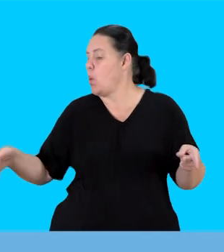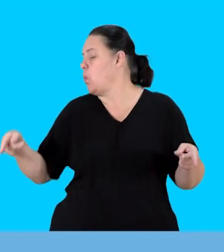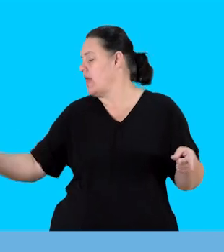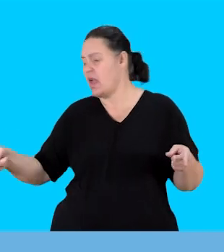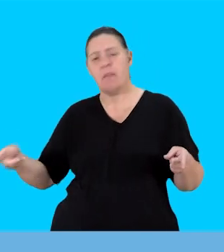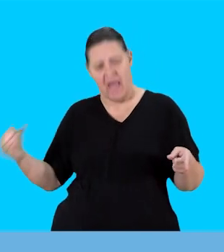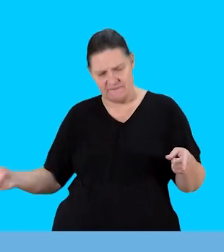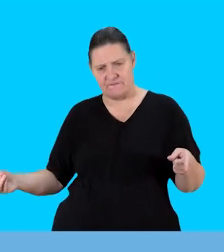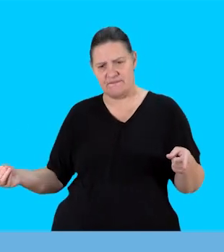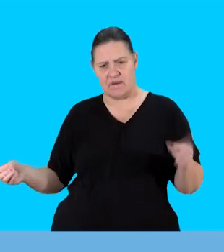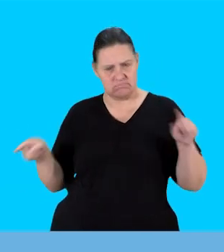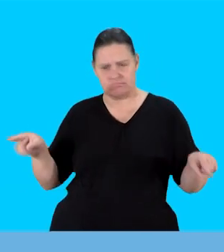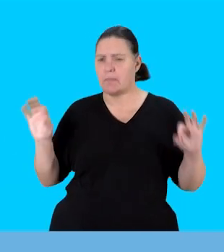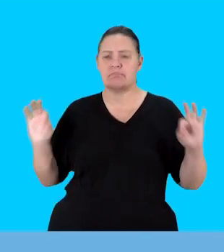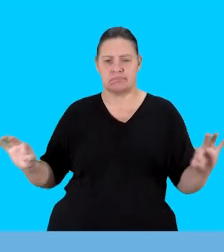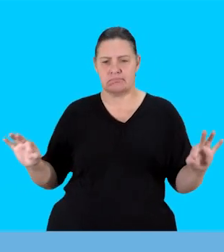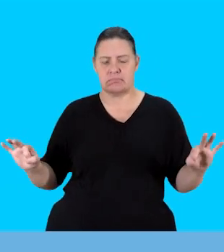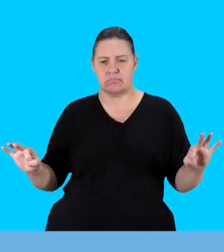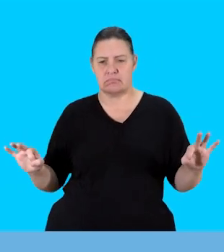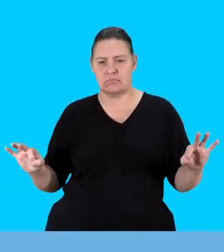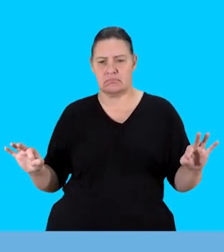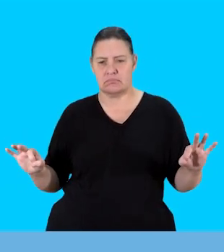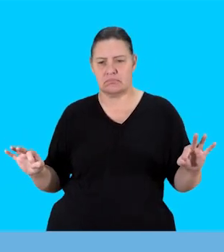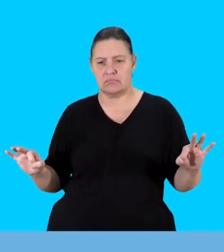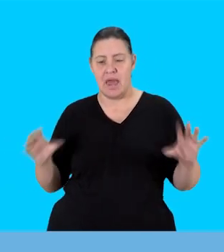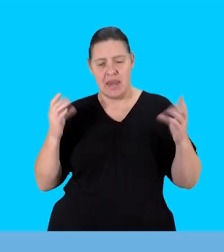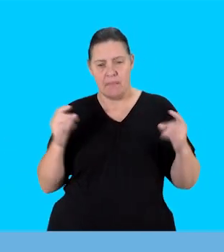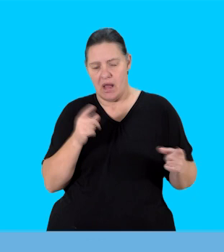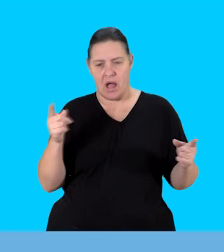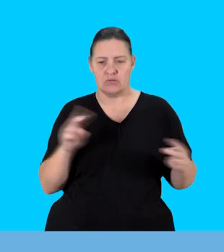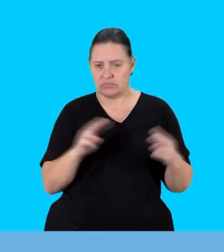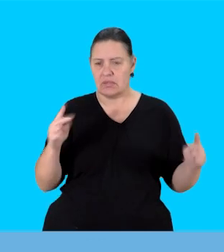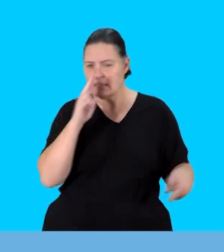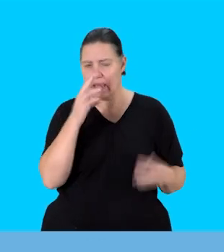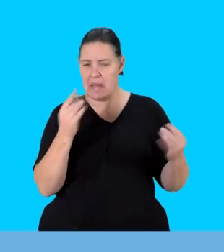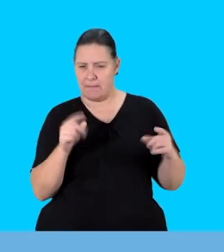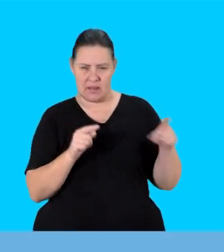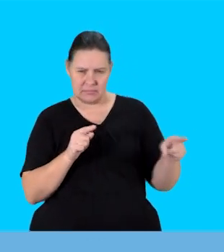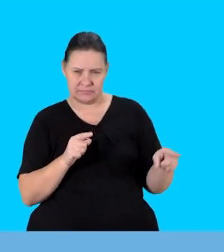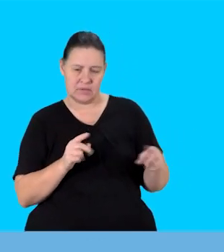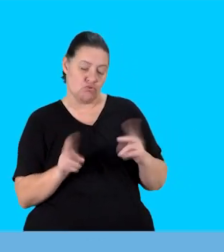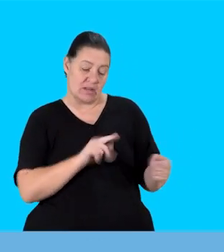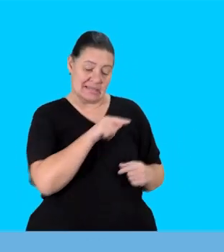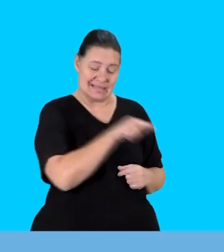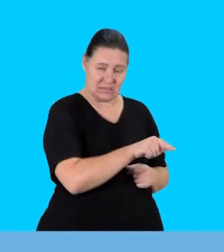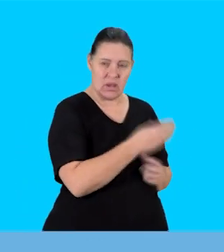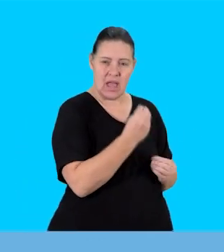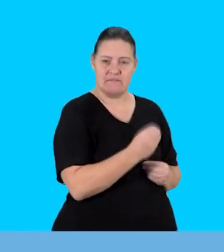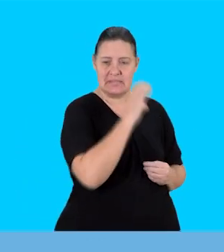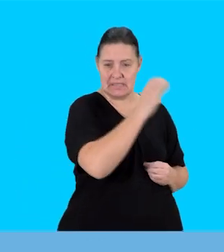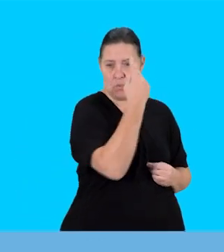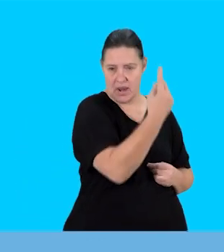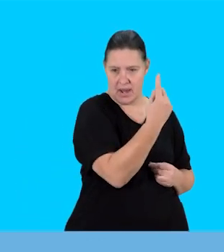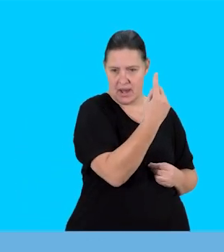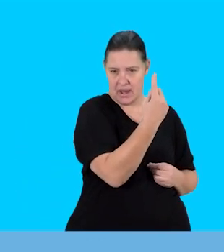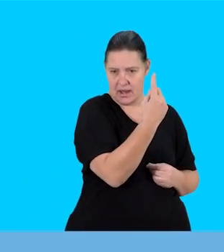have on the products. So the type is maintained. What about now the number? Let's check the number. On the reactants, we have